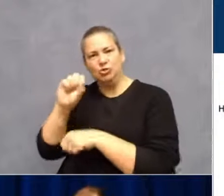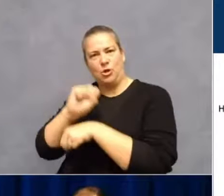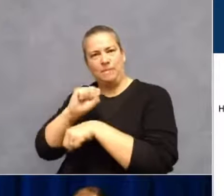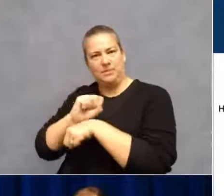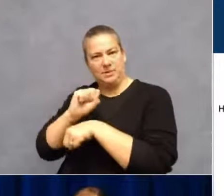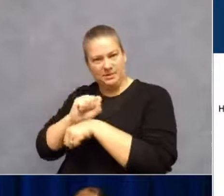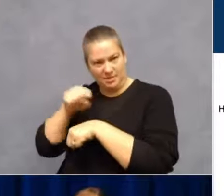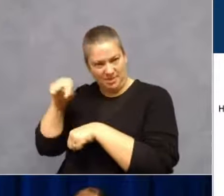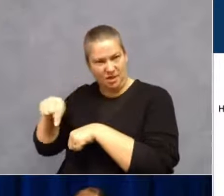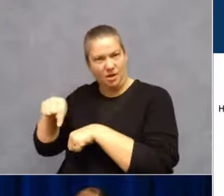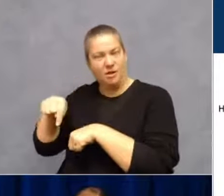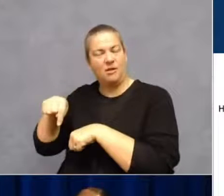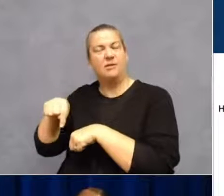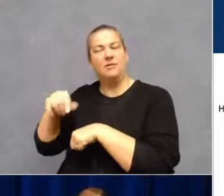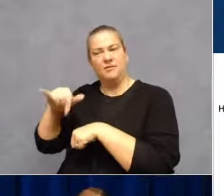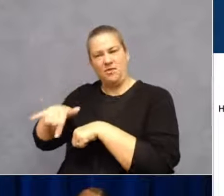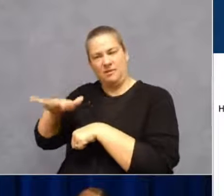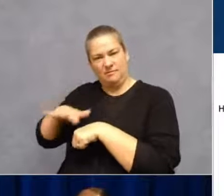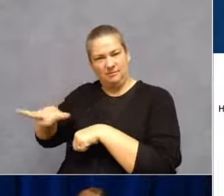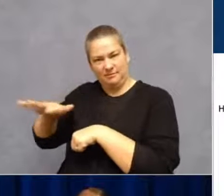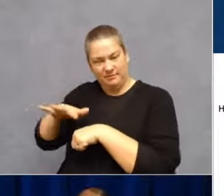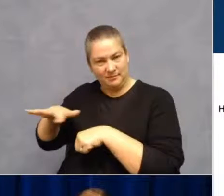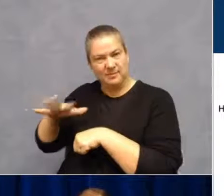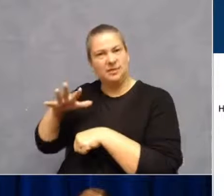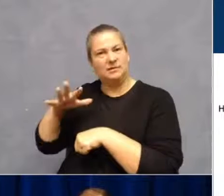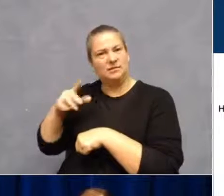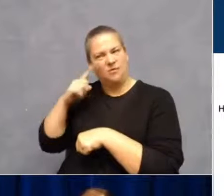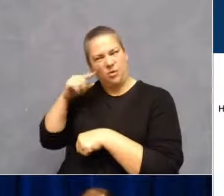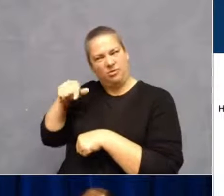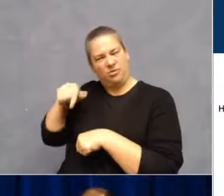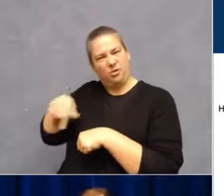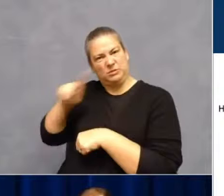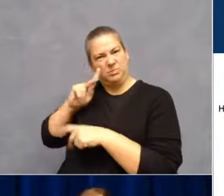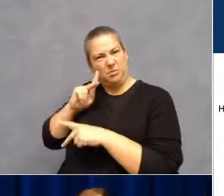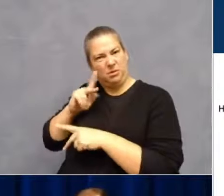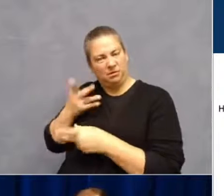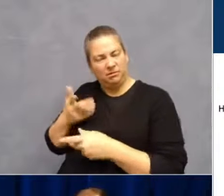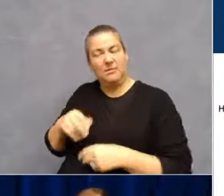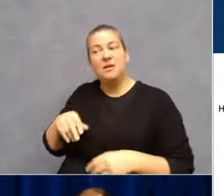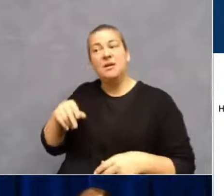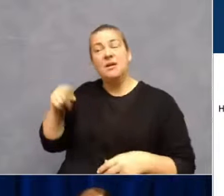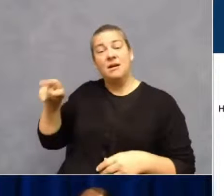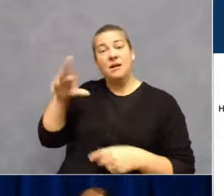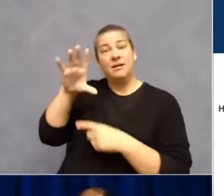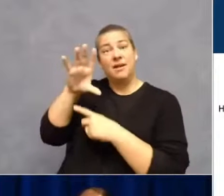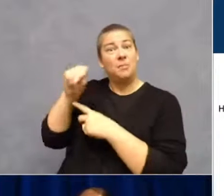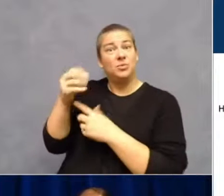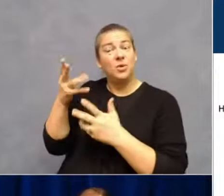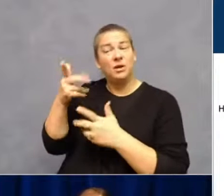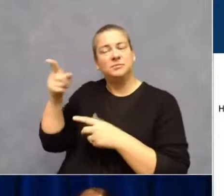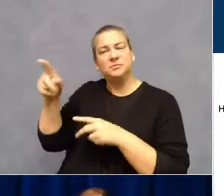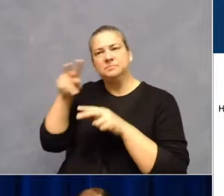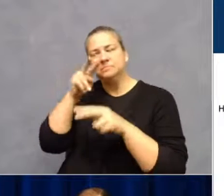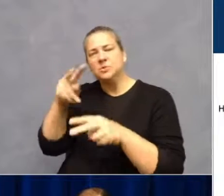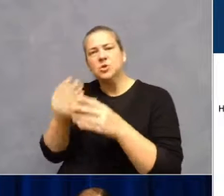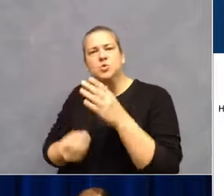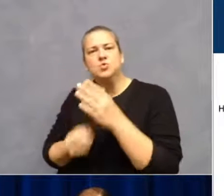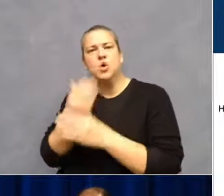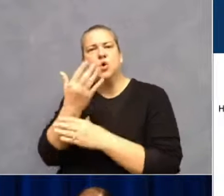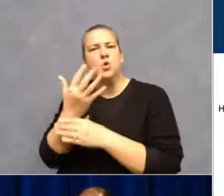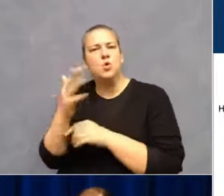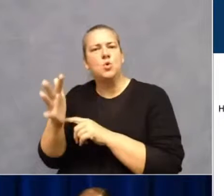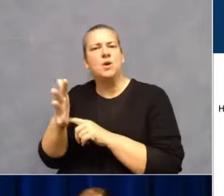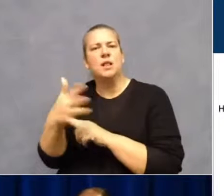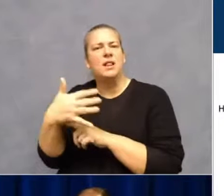Beshear and that region and their families. The company will focus on growing leafy greens at a controlled